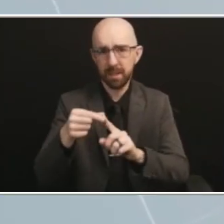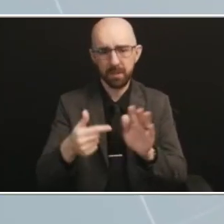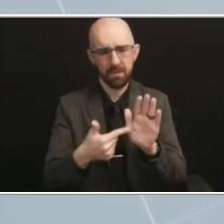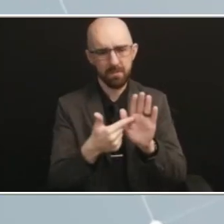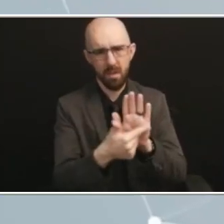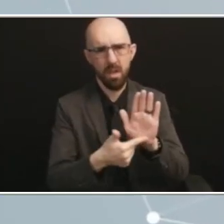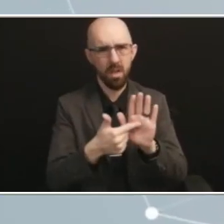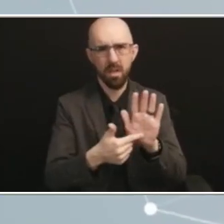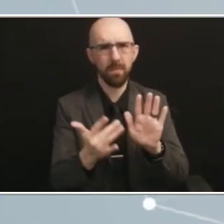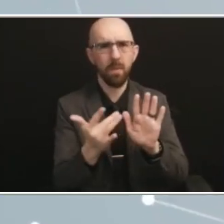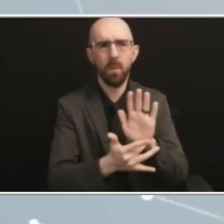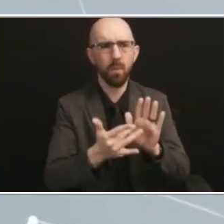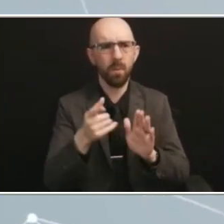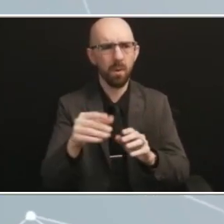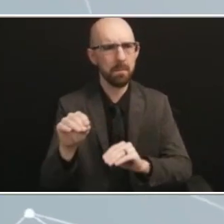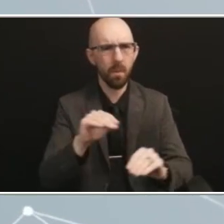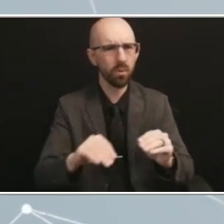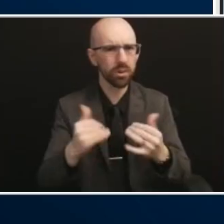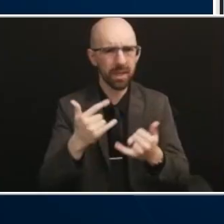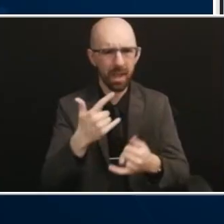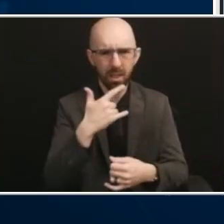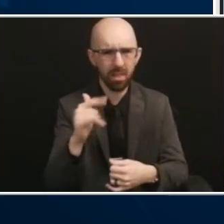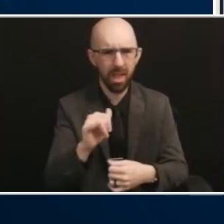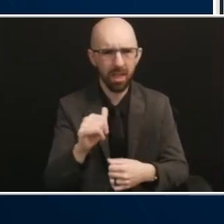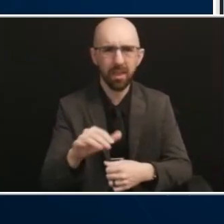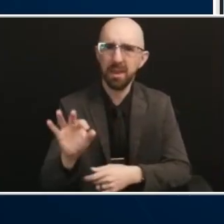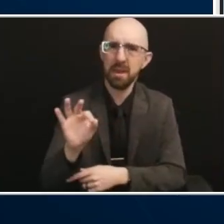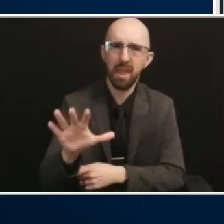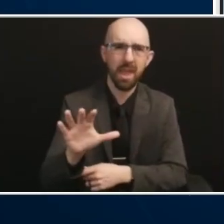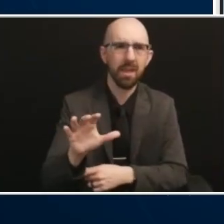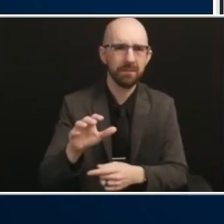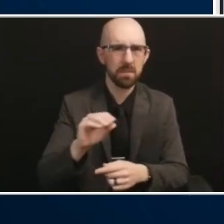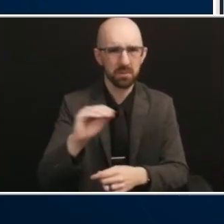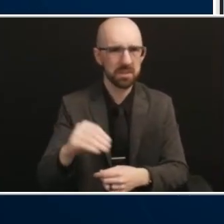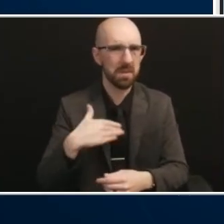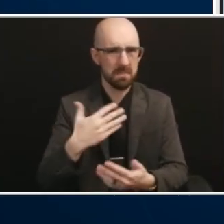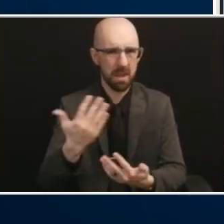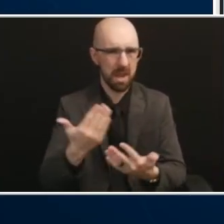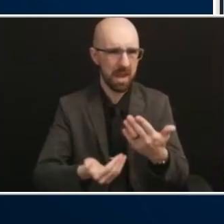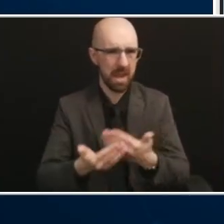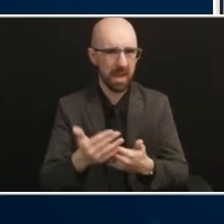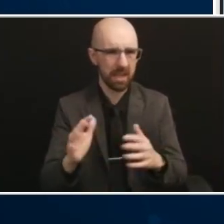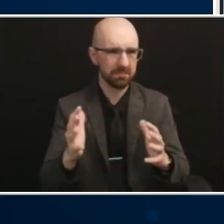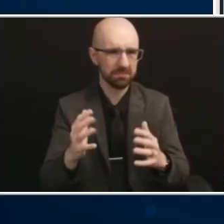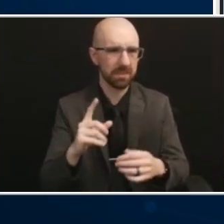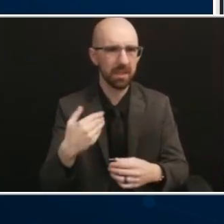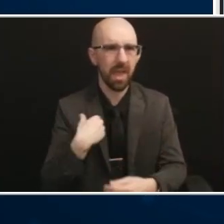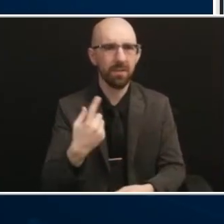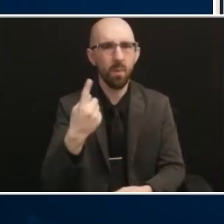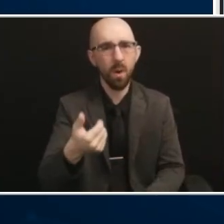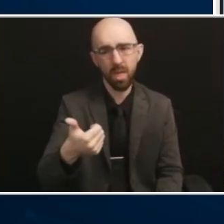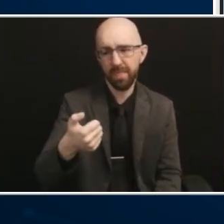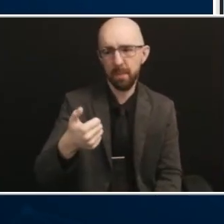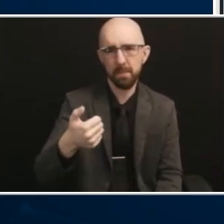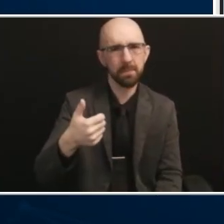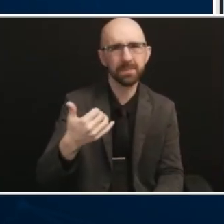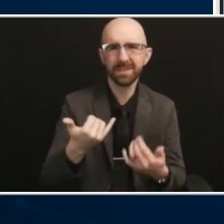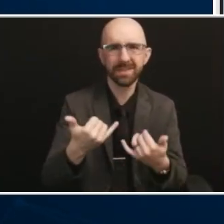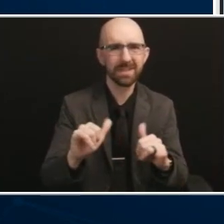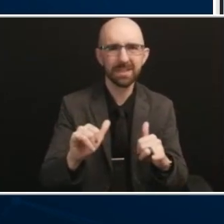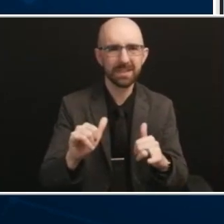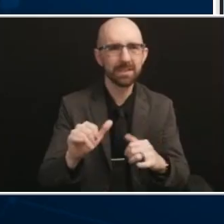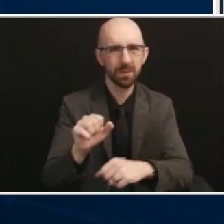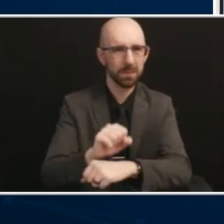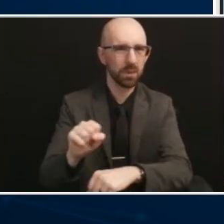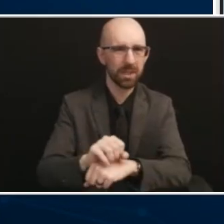now? About 95% for my hands. Okay. I just have one thumb that's still working on to get